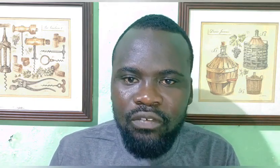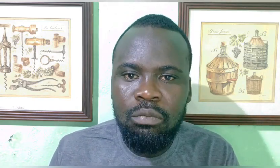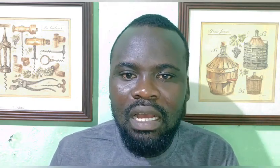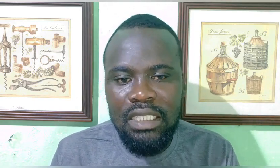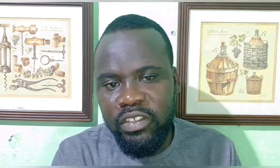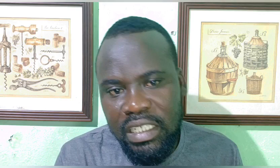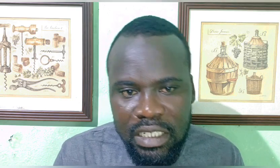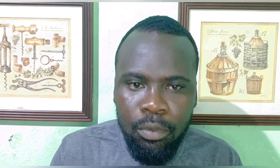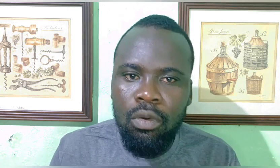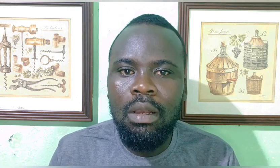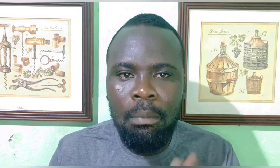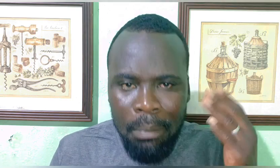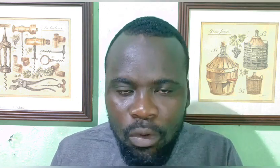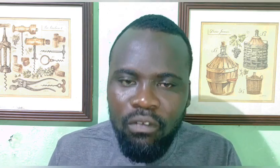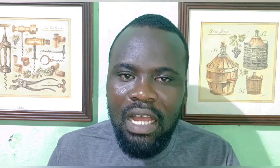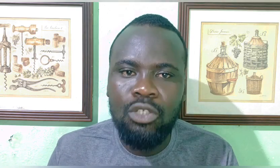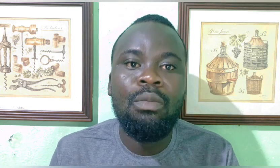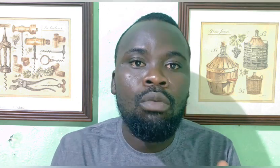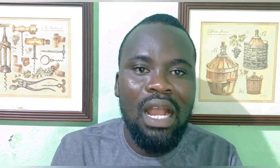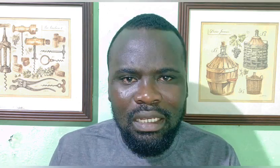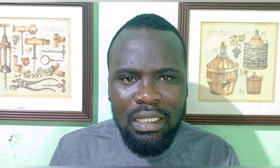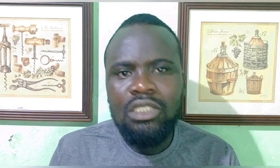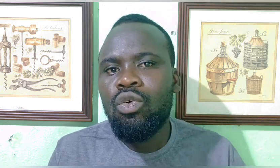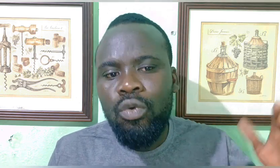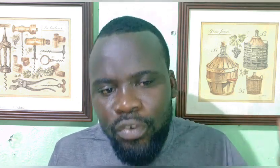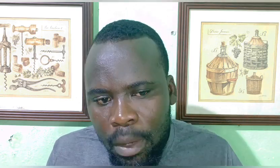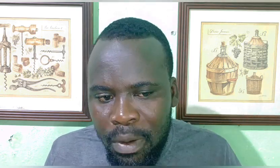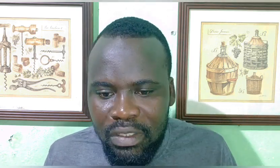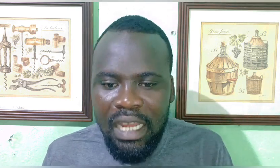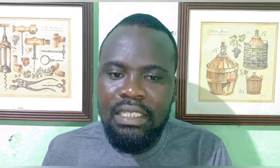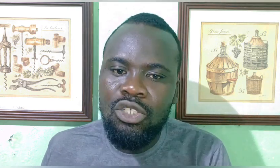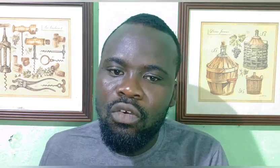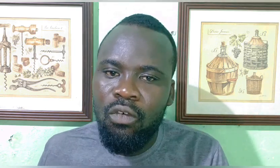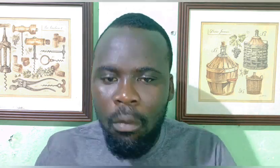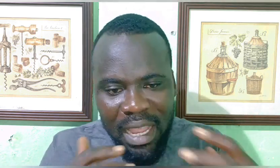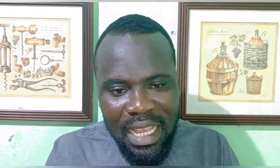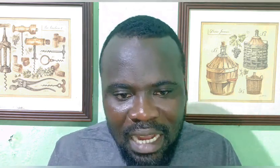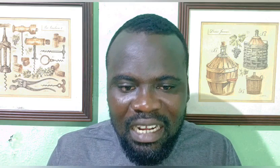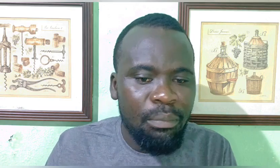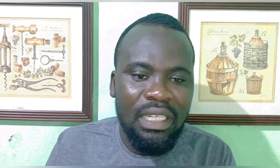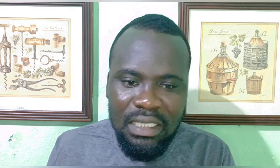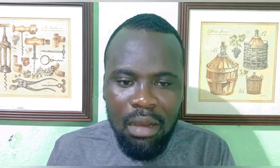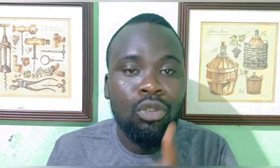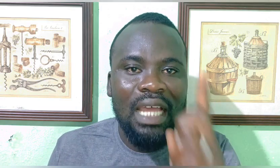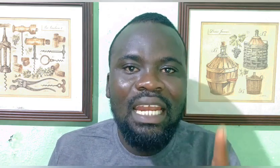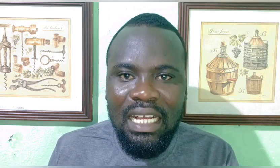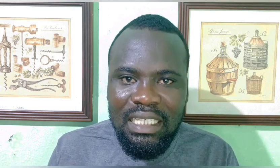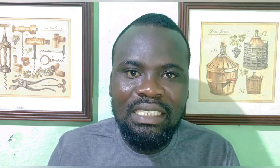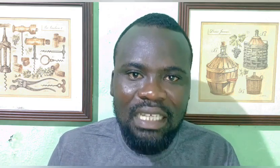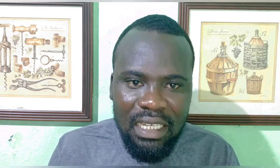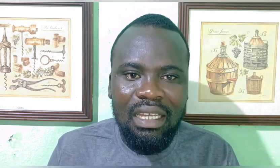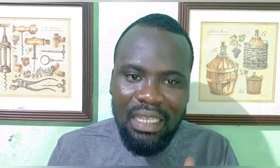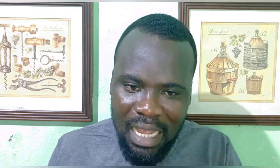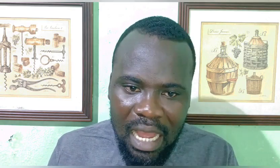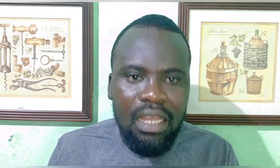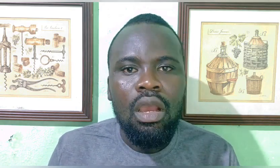and share a film but just recently po. Bank of Ghana so ma boka. Nti no ohwe privatization of Oman Ghana companies na botai na nkasa ne